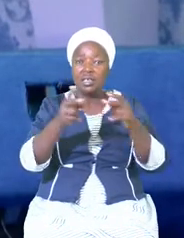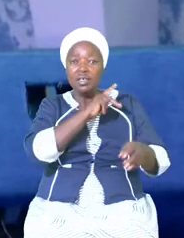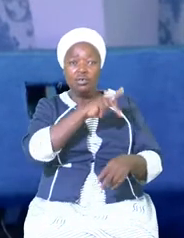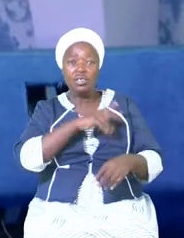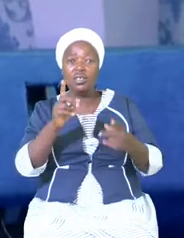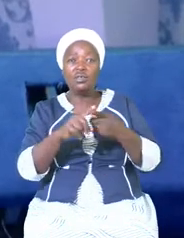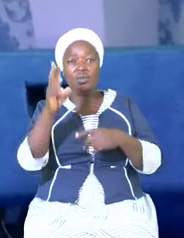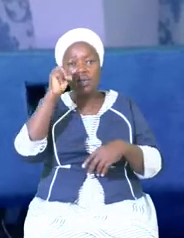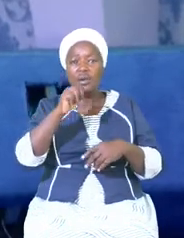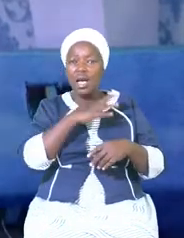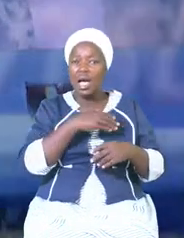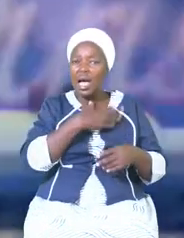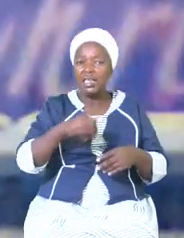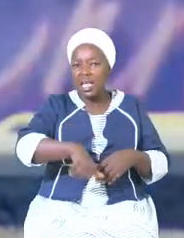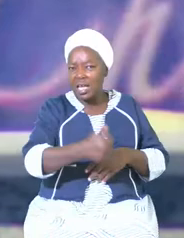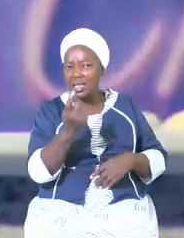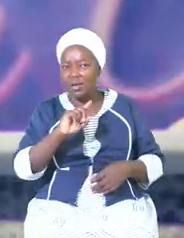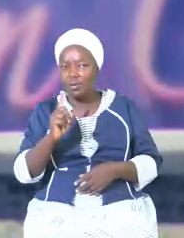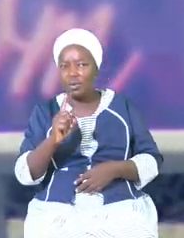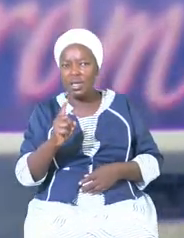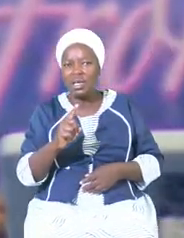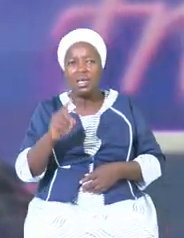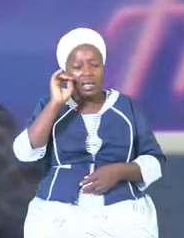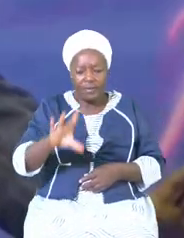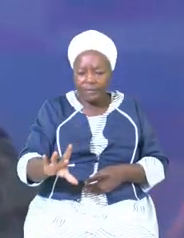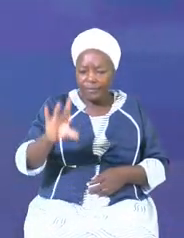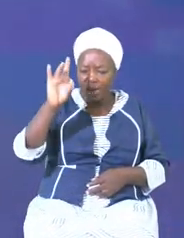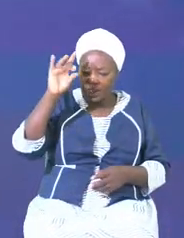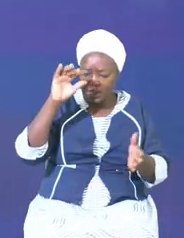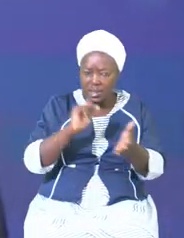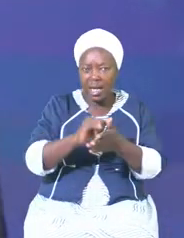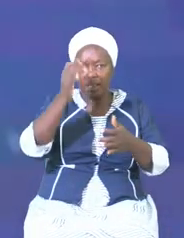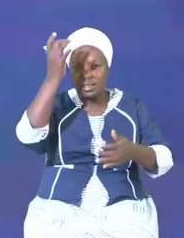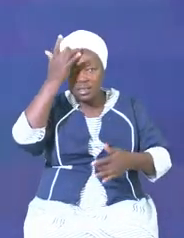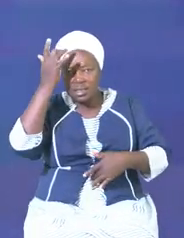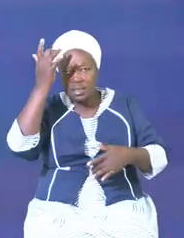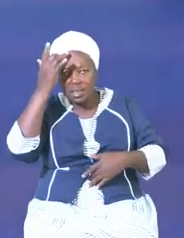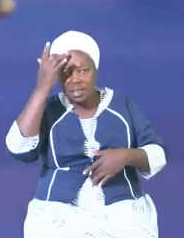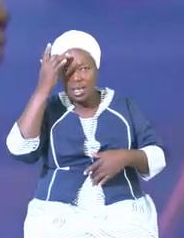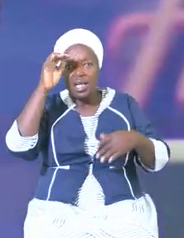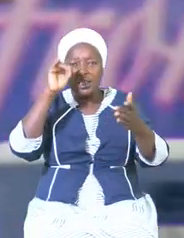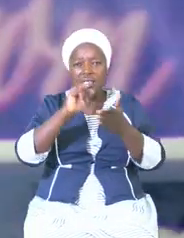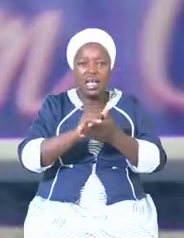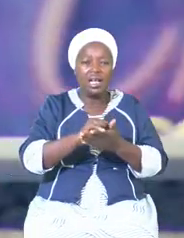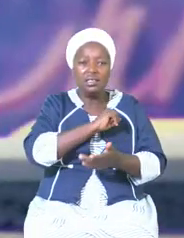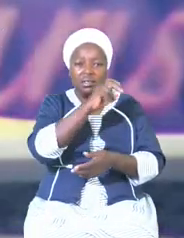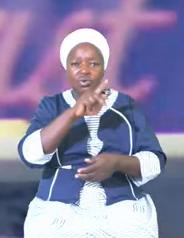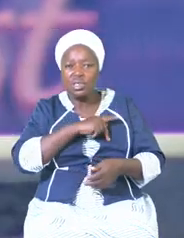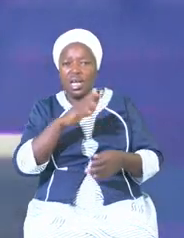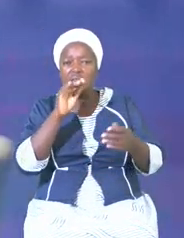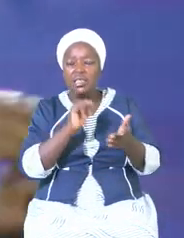And anywhere he discovers that sickness, that stranger, that